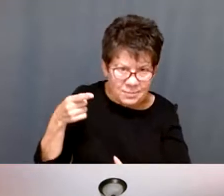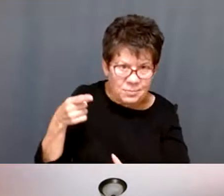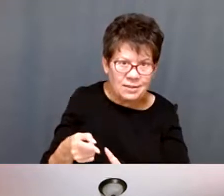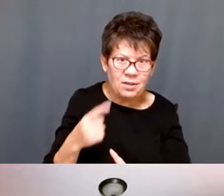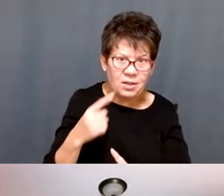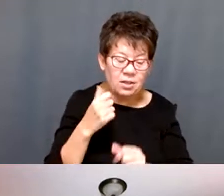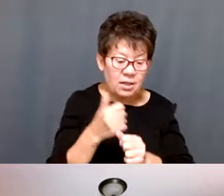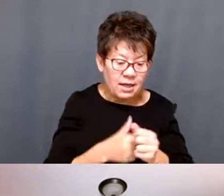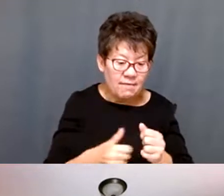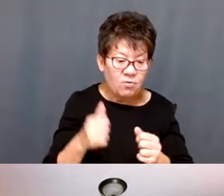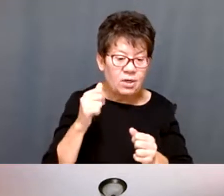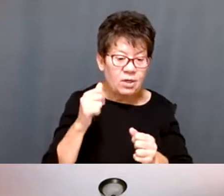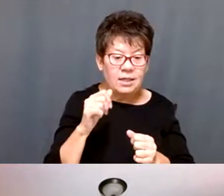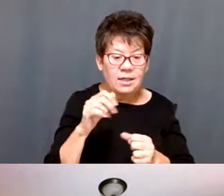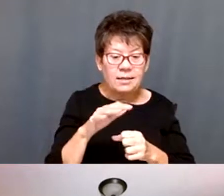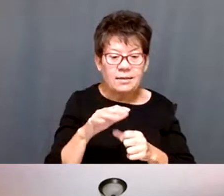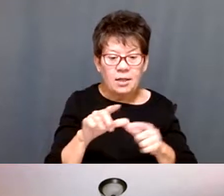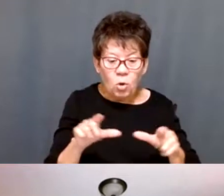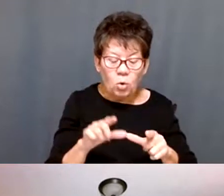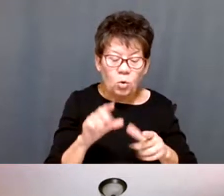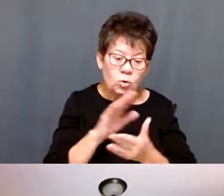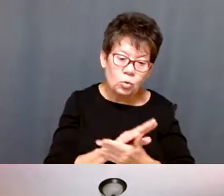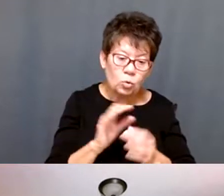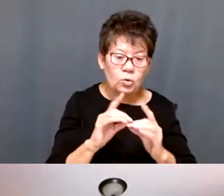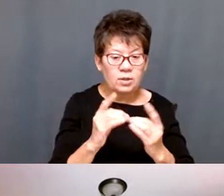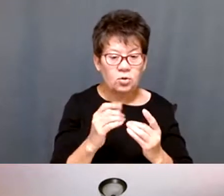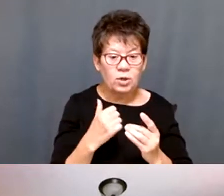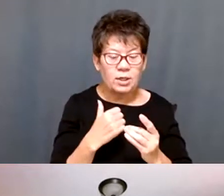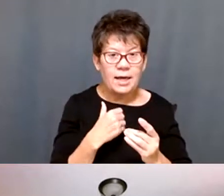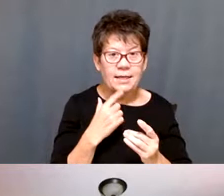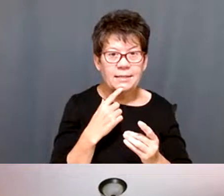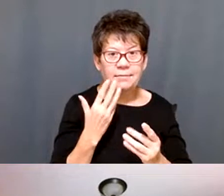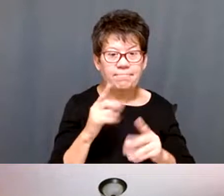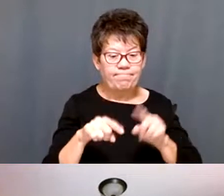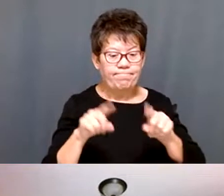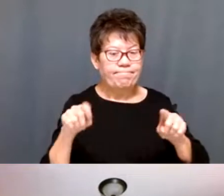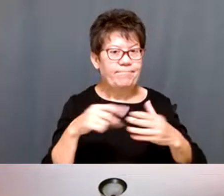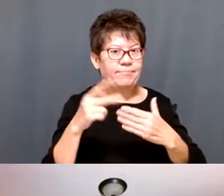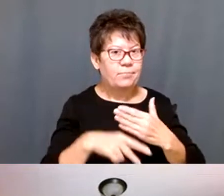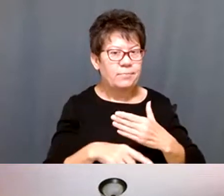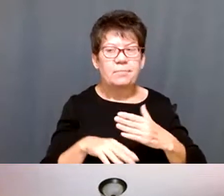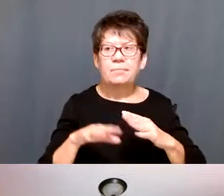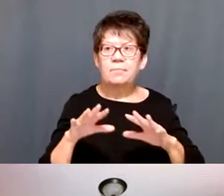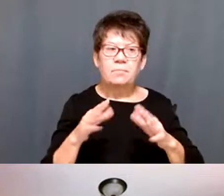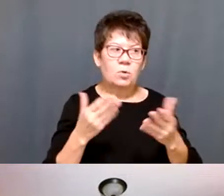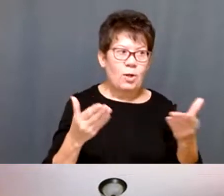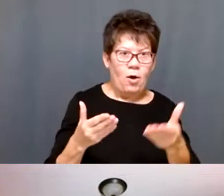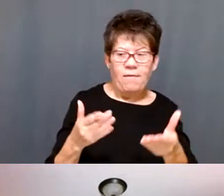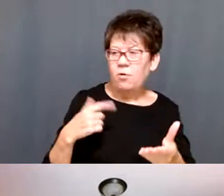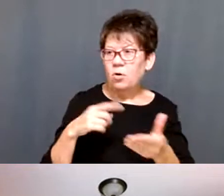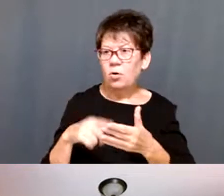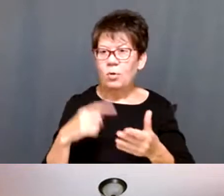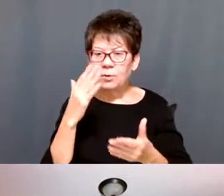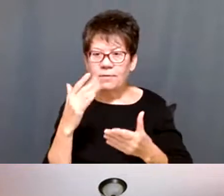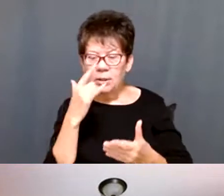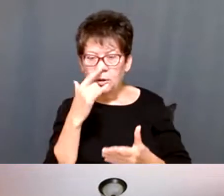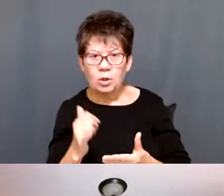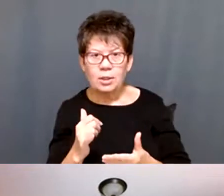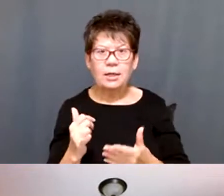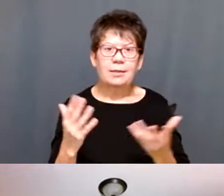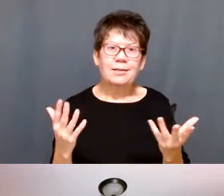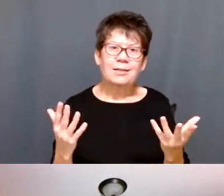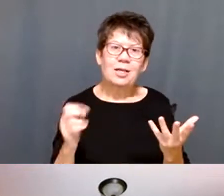local education agency, every school district has, they vary program to program, what's offered or what services look like. But